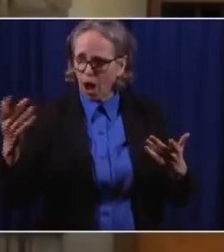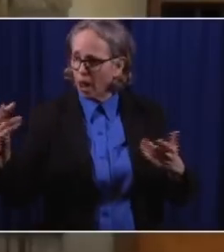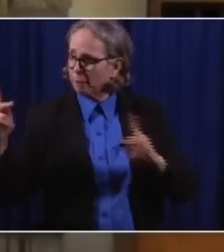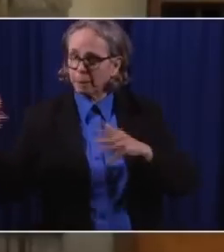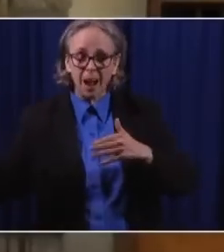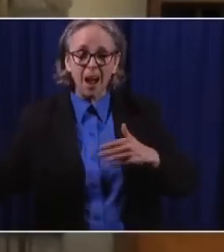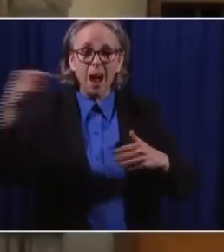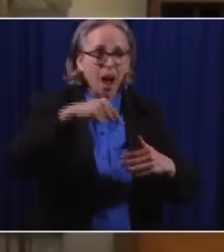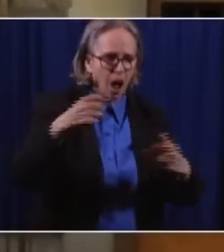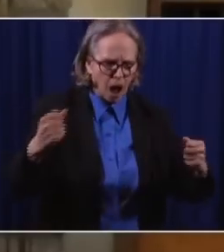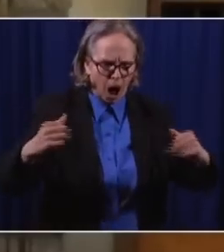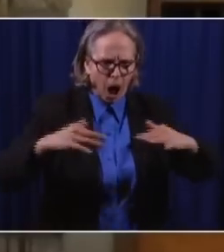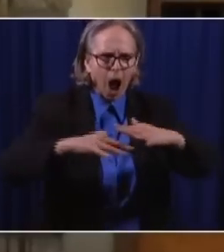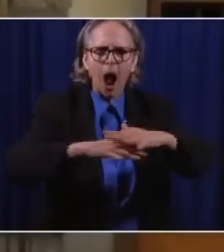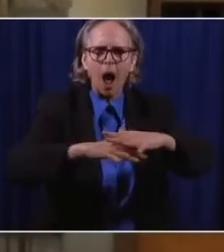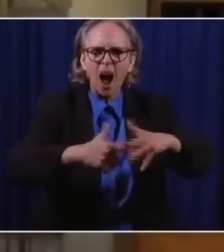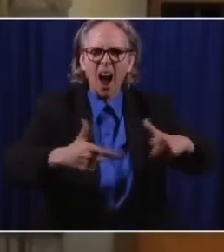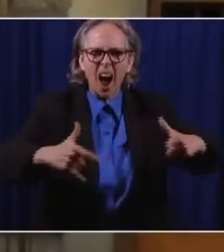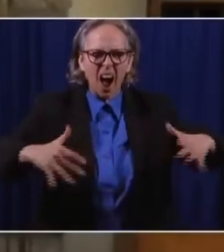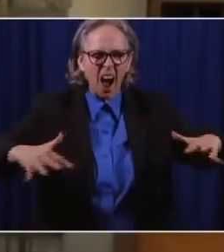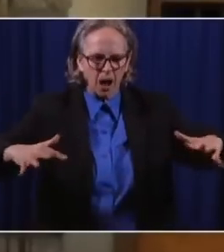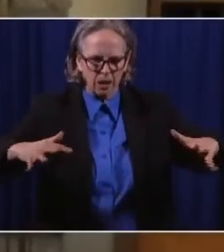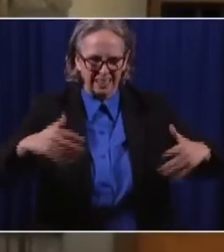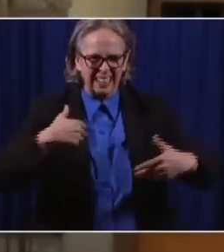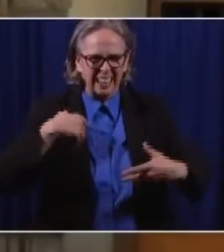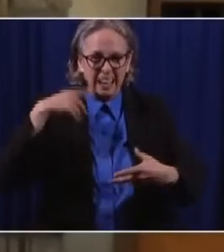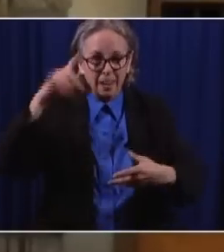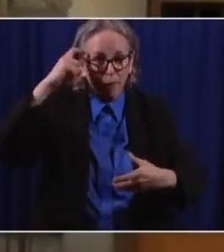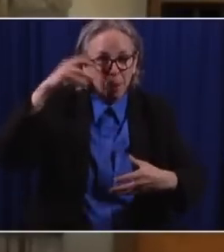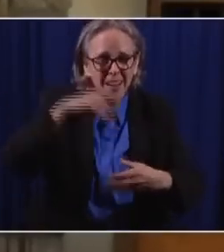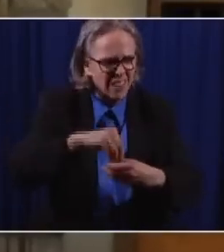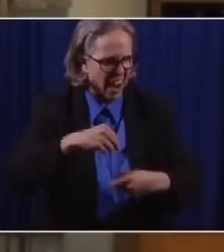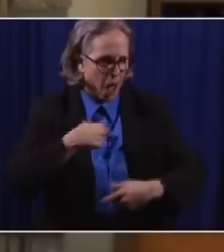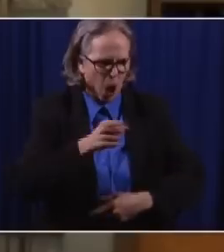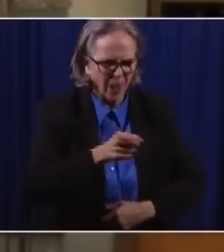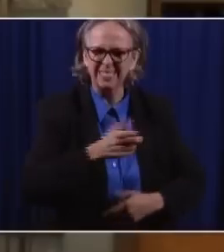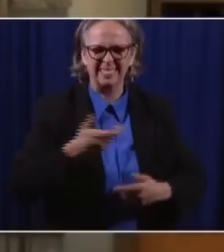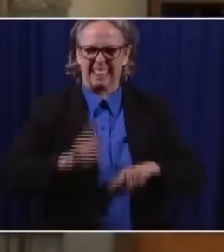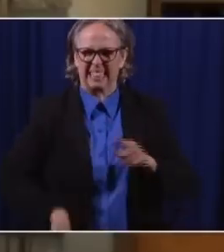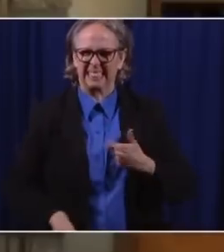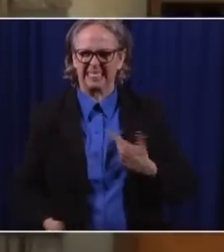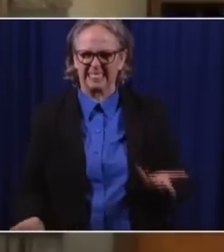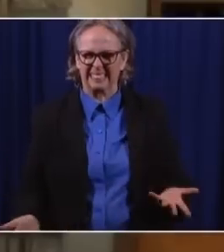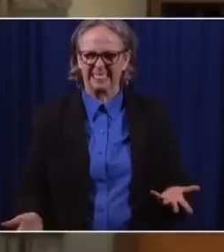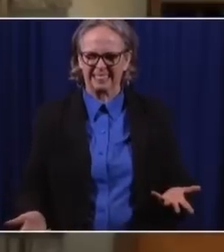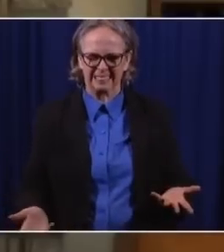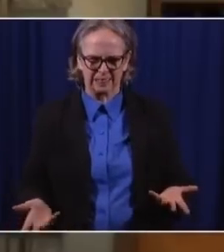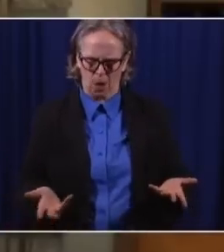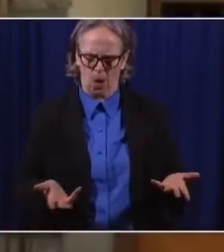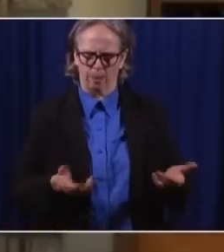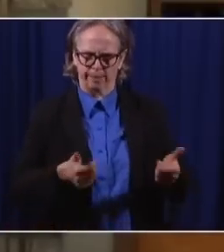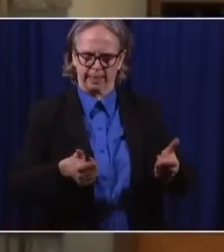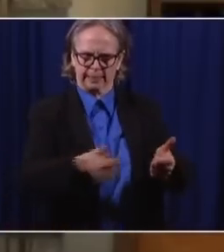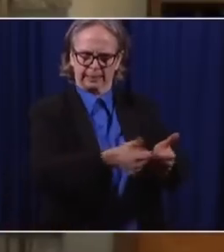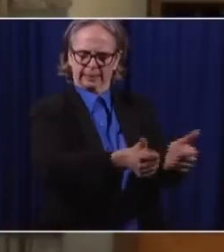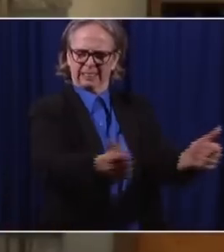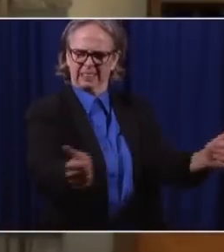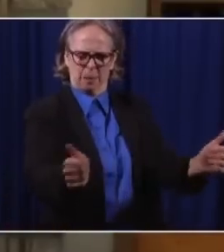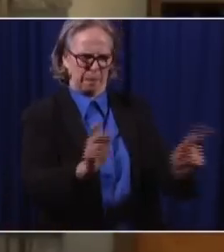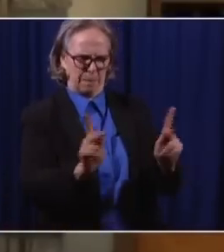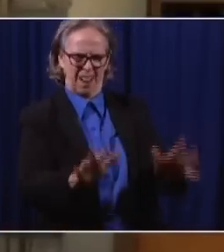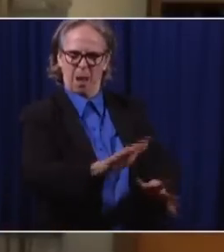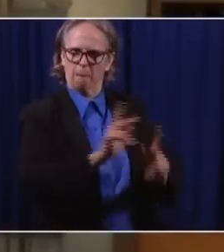so, you see that a lot of these areas are not things that we have the ability